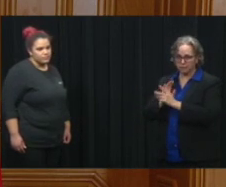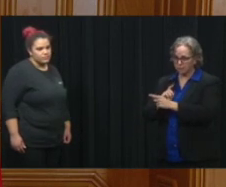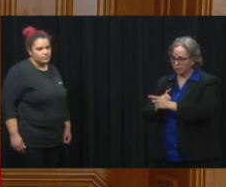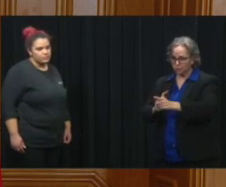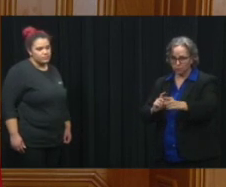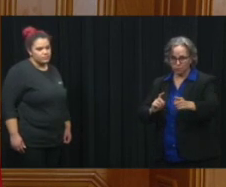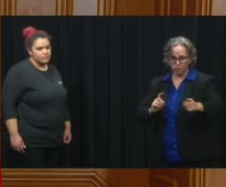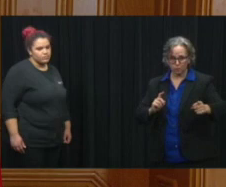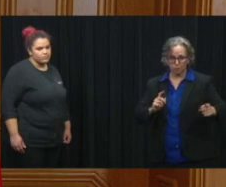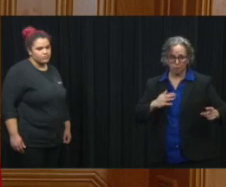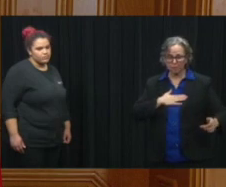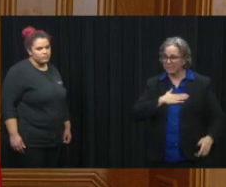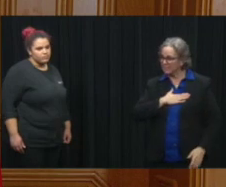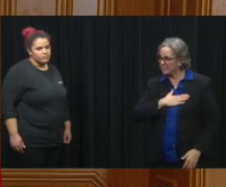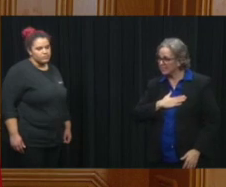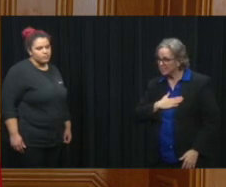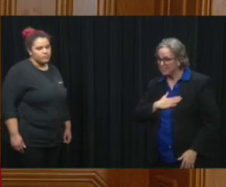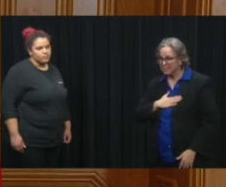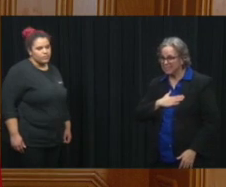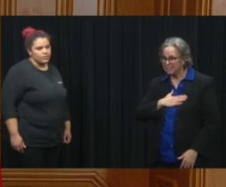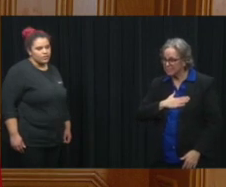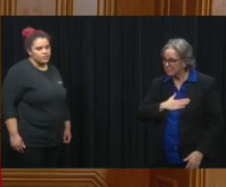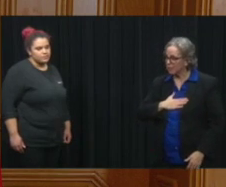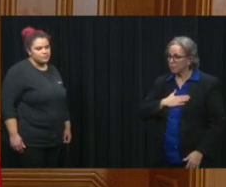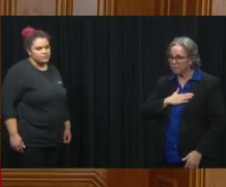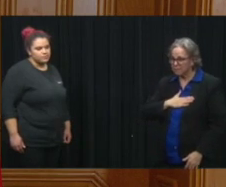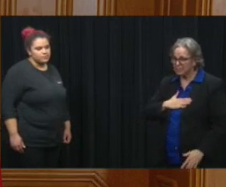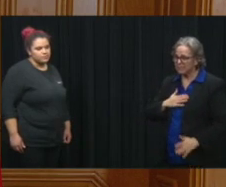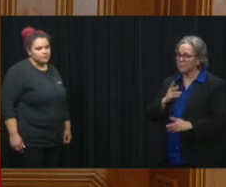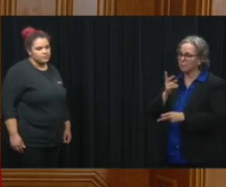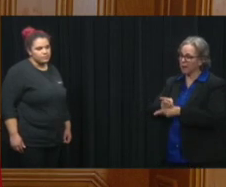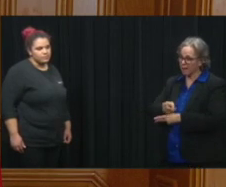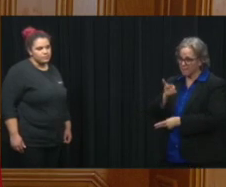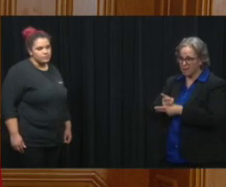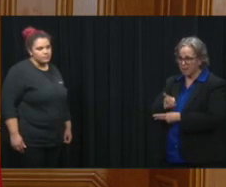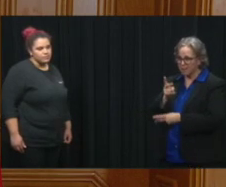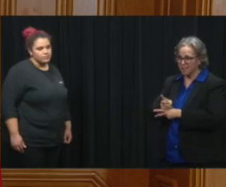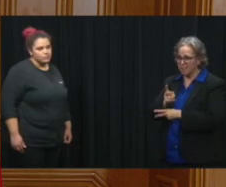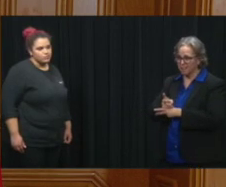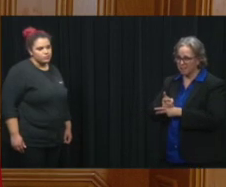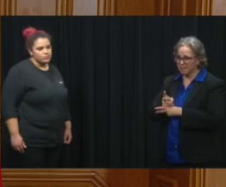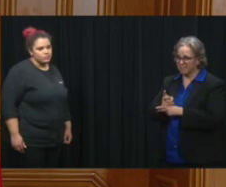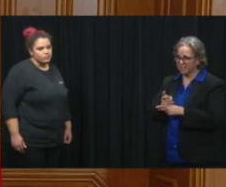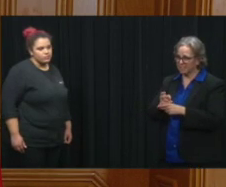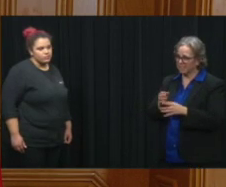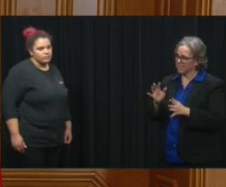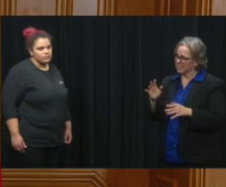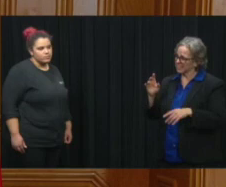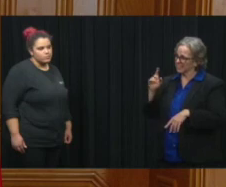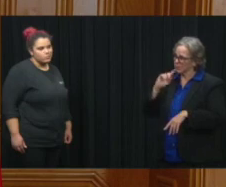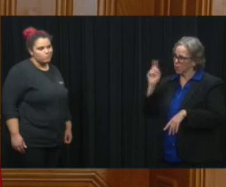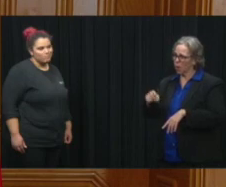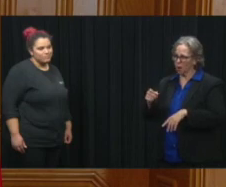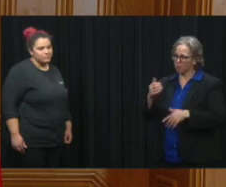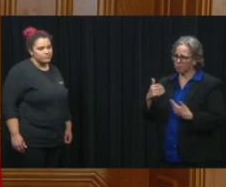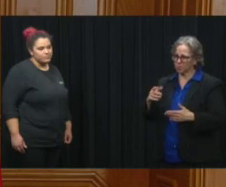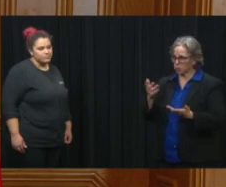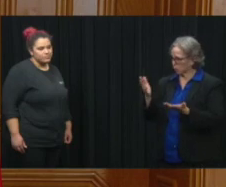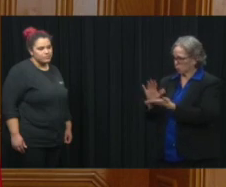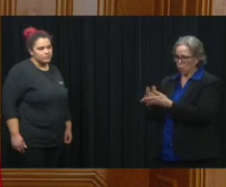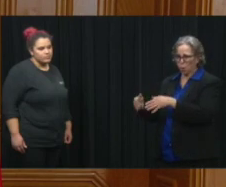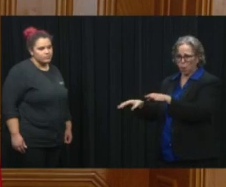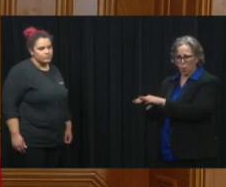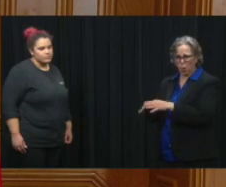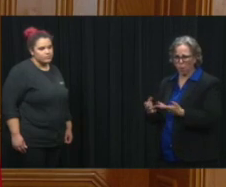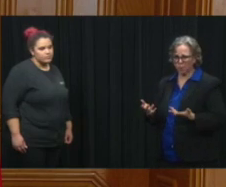be careful. I mean, we've issued the orders. We've issued an order, very tough orders. We've closed the schools. We've shut down any